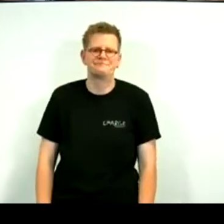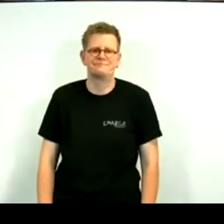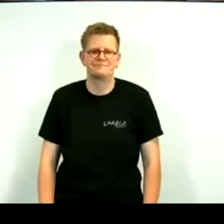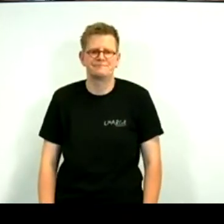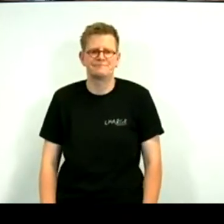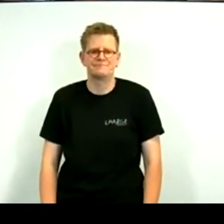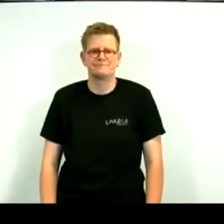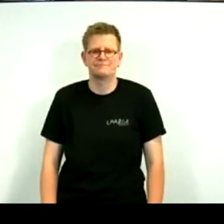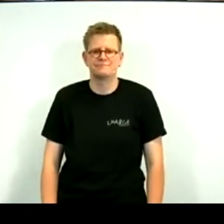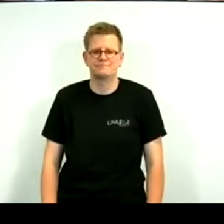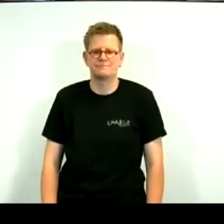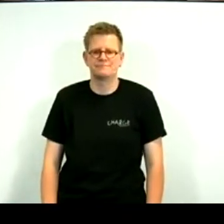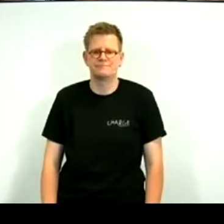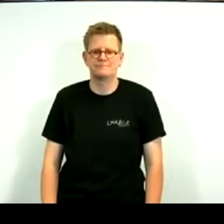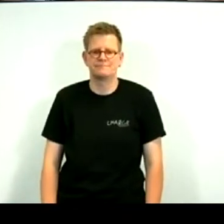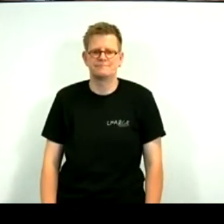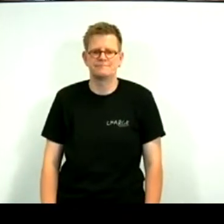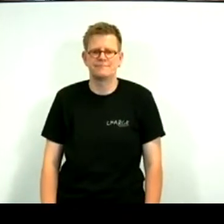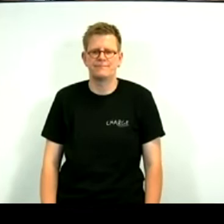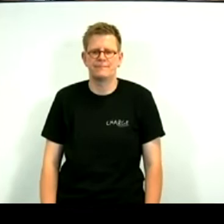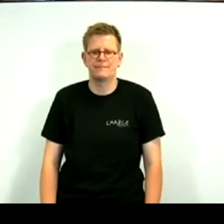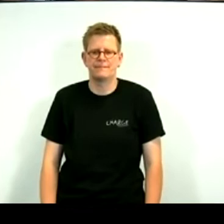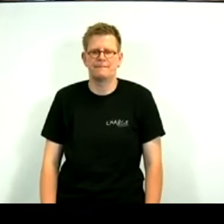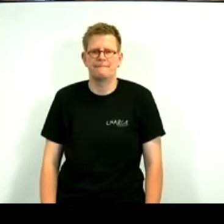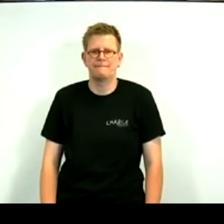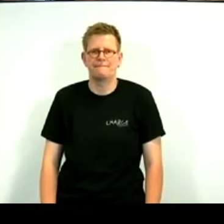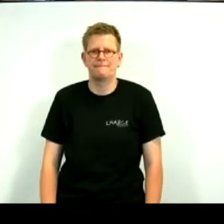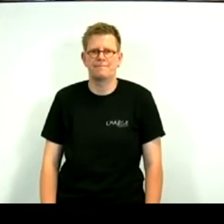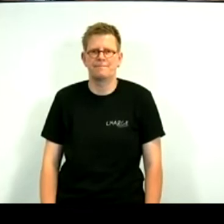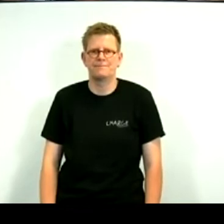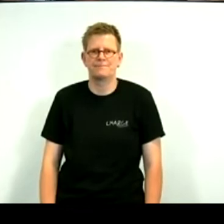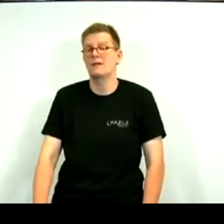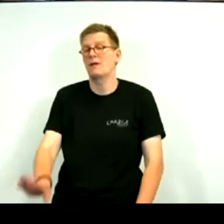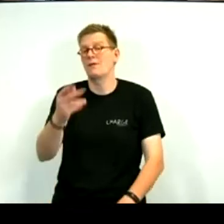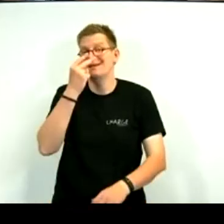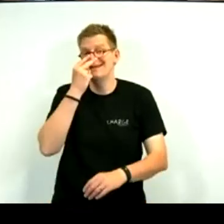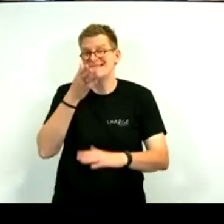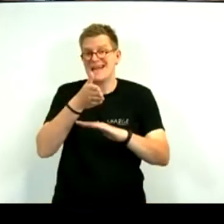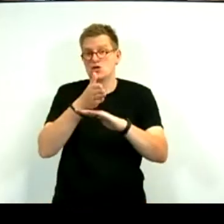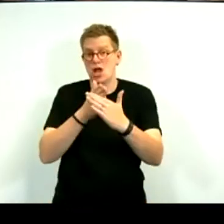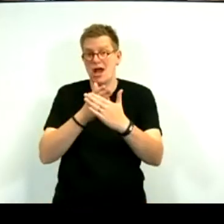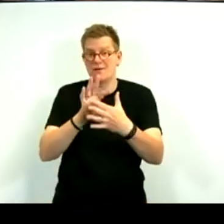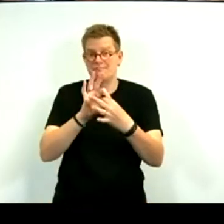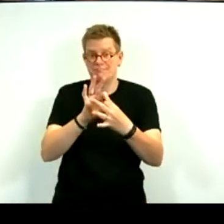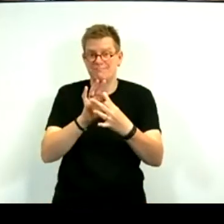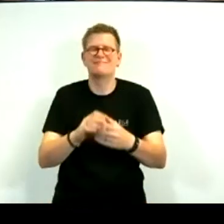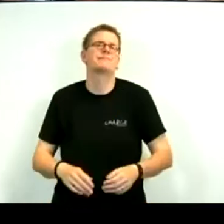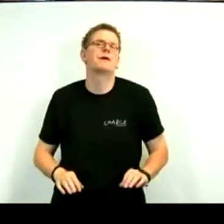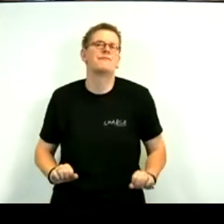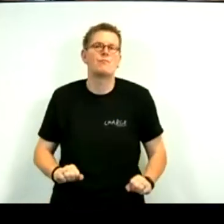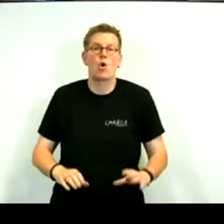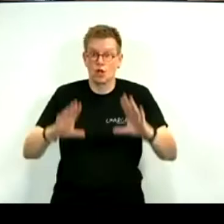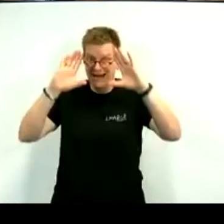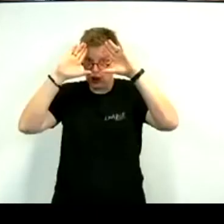I would just say about acuity, it is possible to have charge and have problems with visual